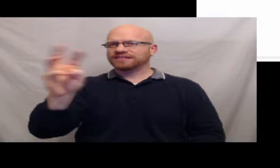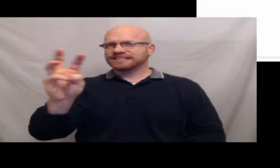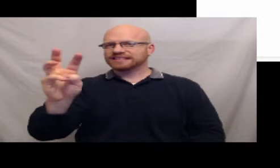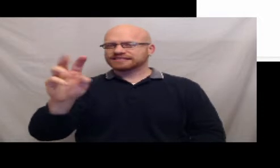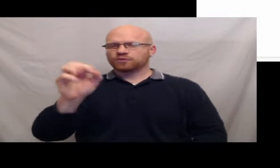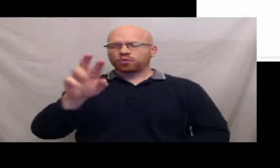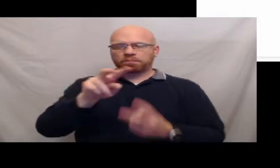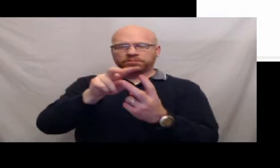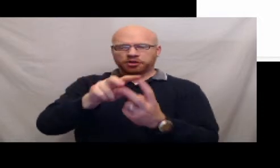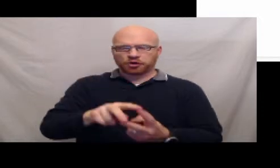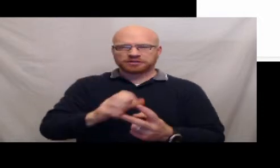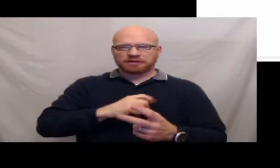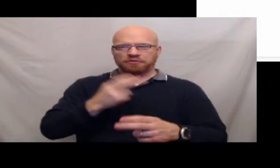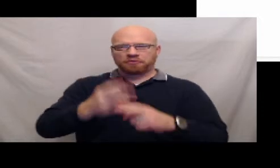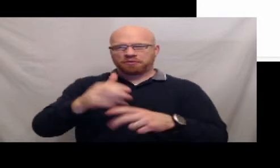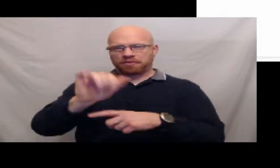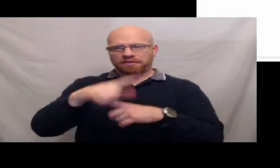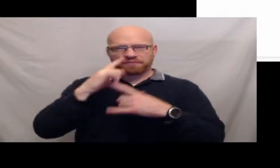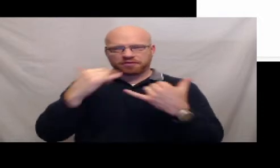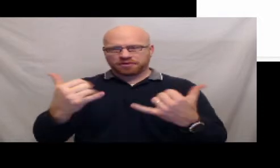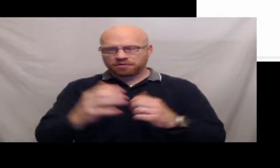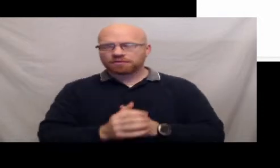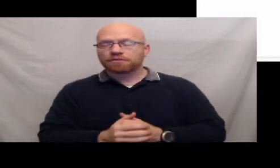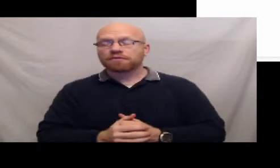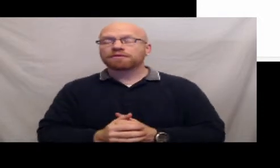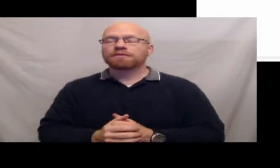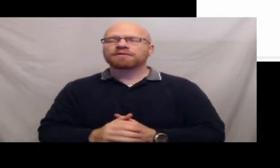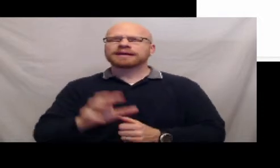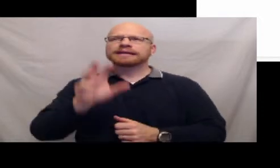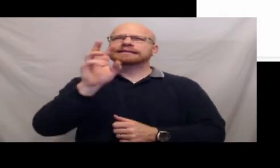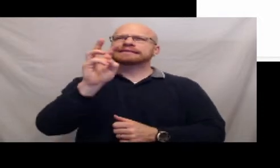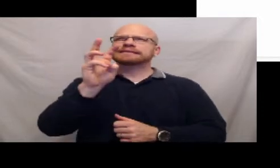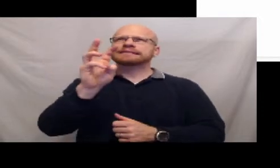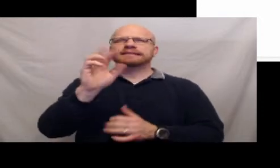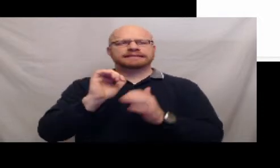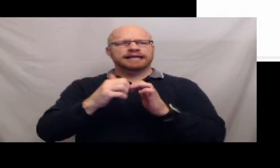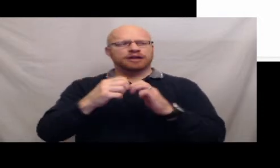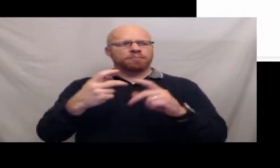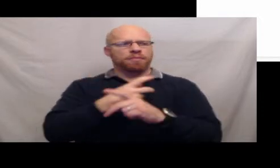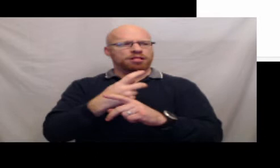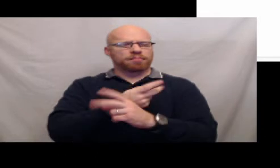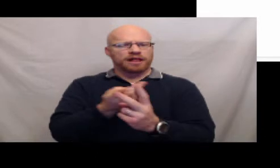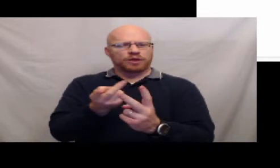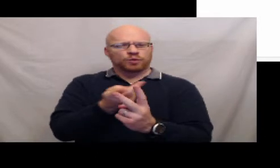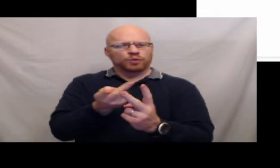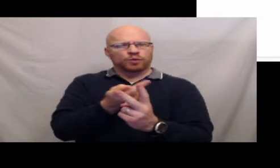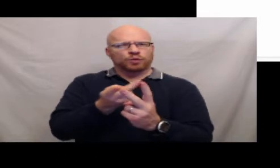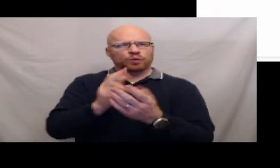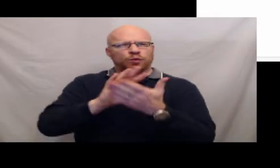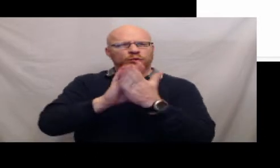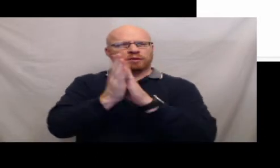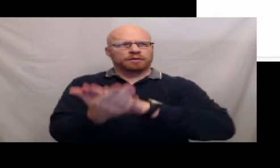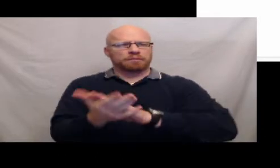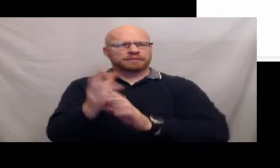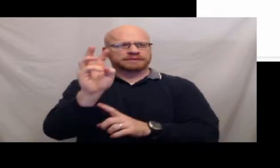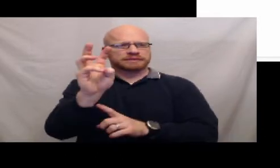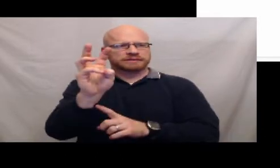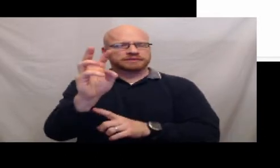factors of 6, things that multiply together, two numbers that multiply to become 6. Now, how does 6 come to